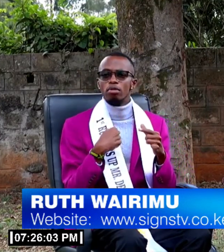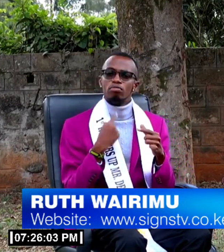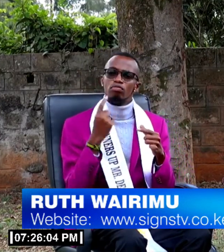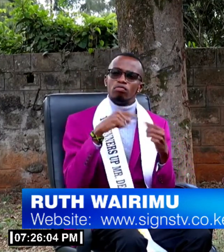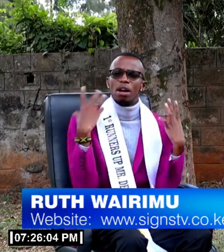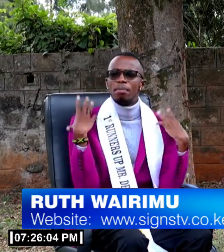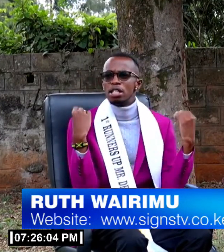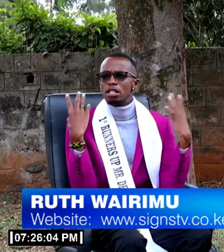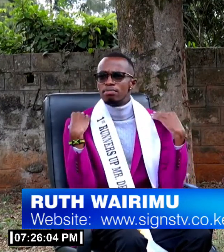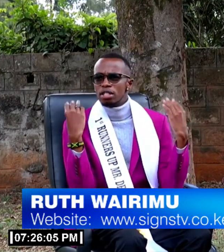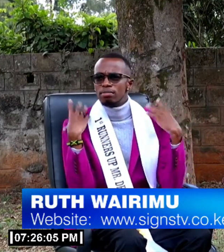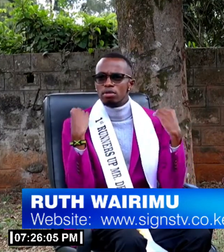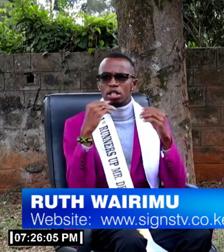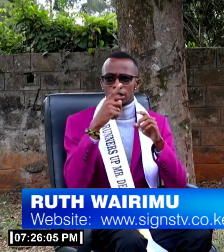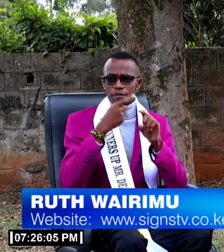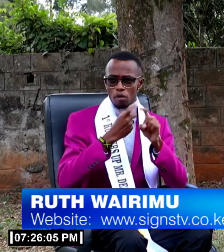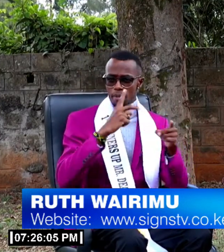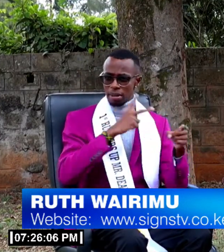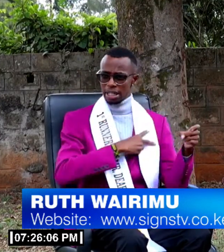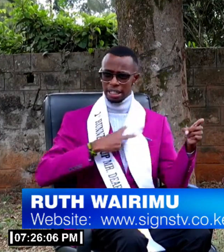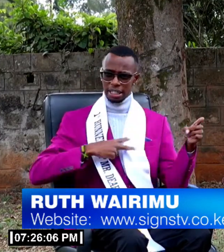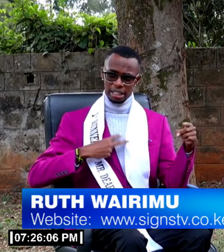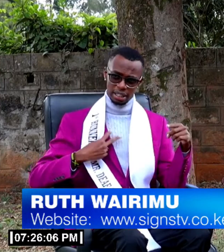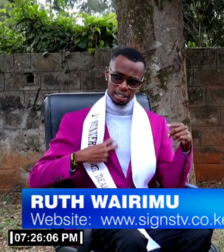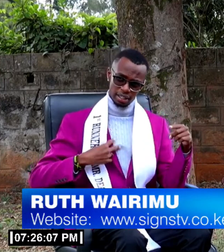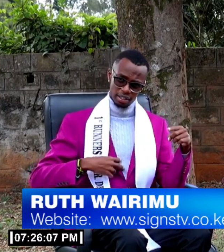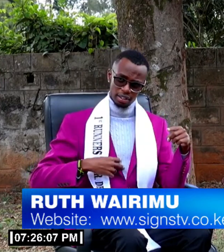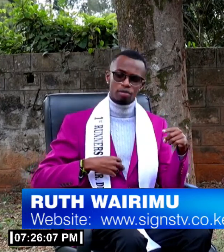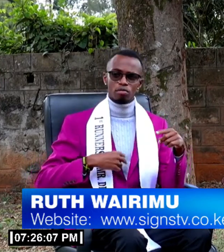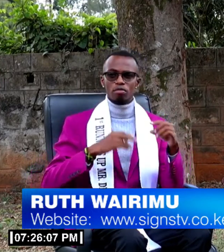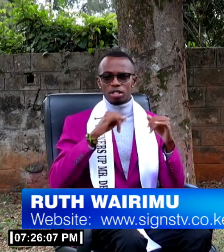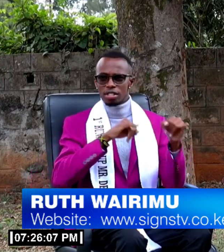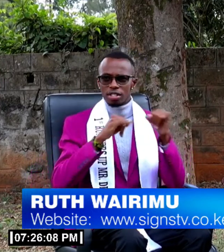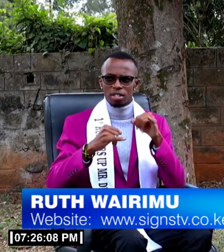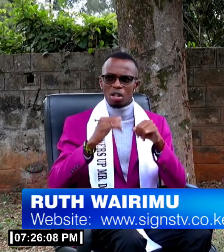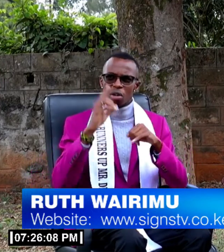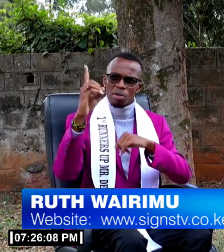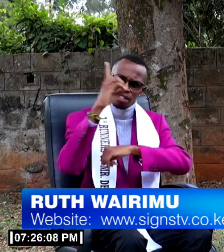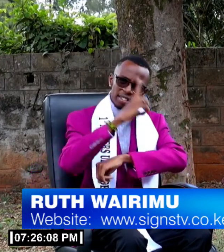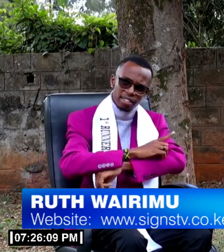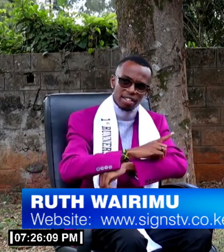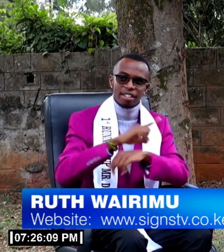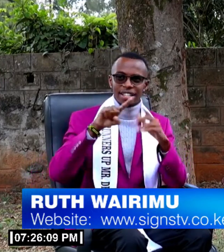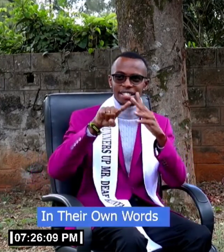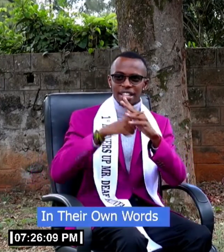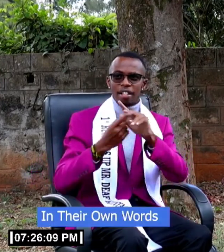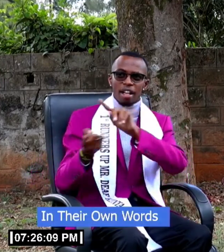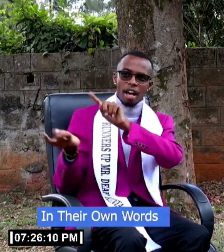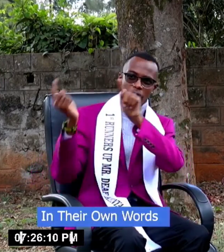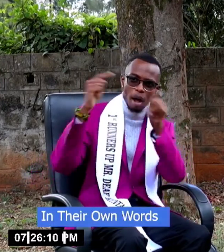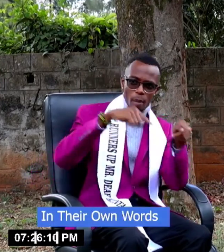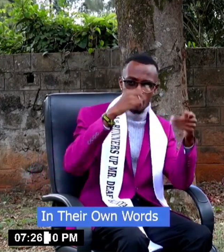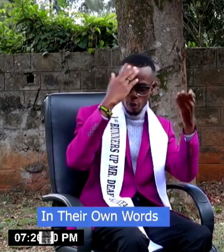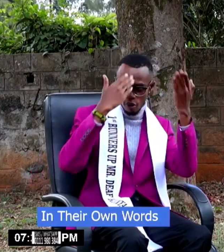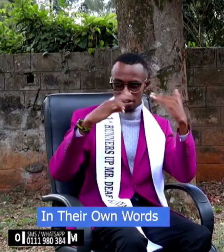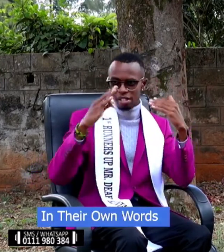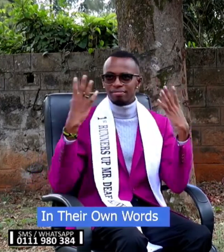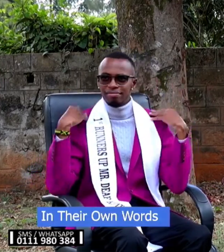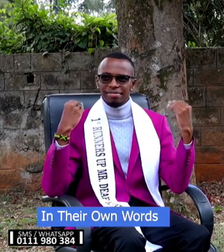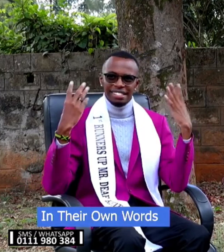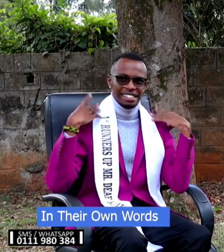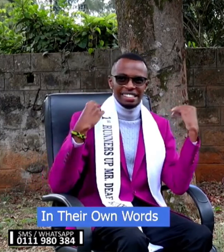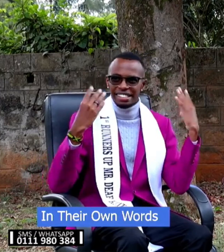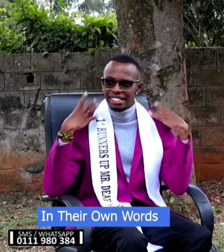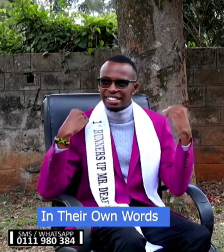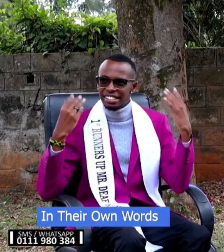joined, and I just did my practice from Kise. modeling for one day. Then